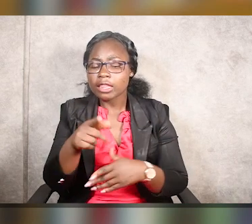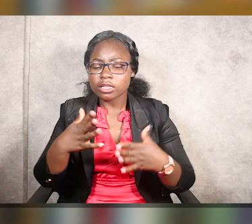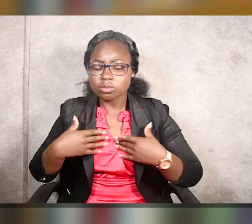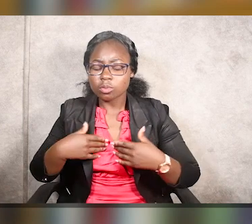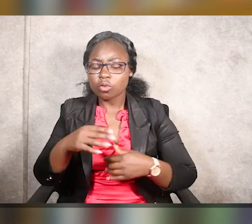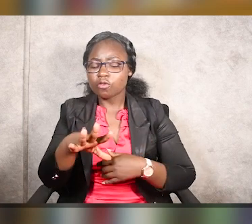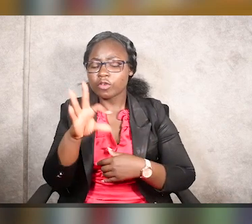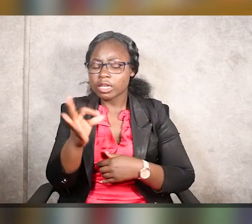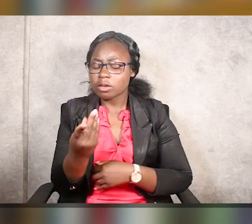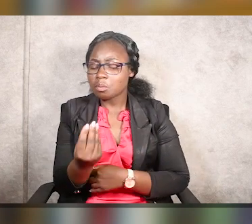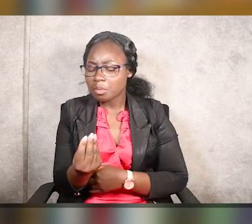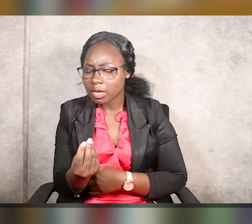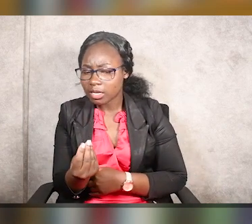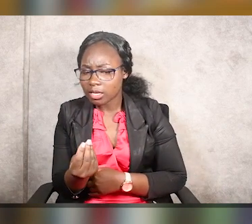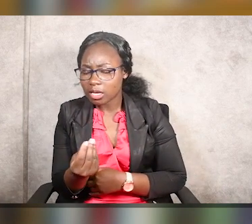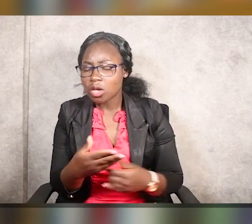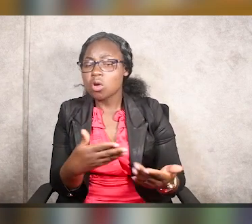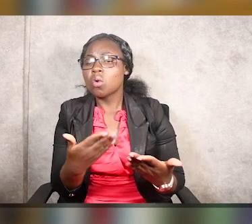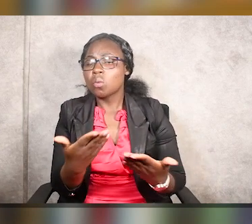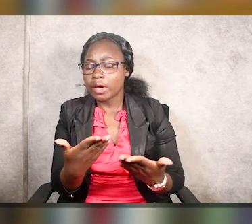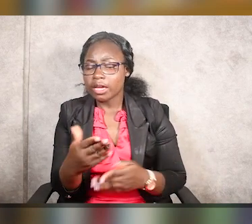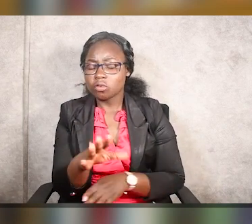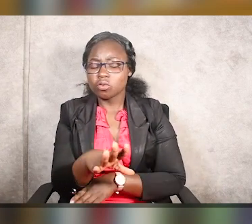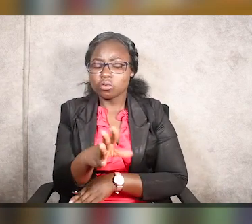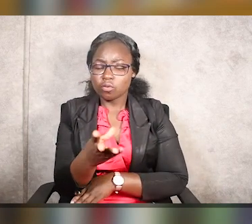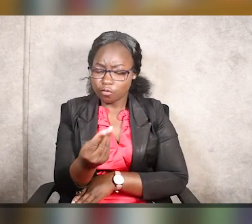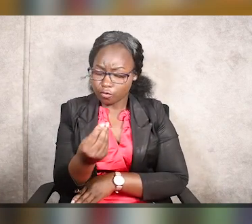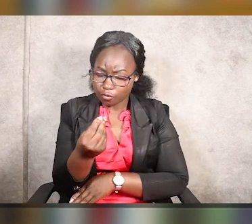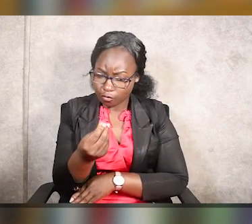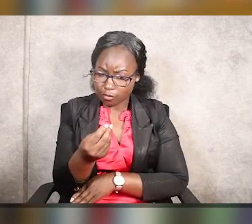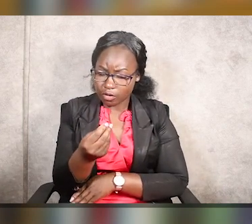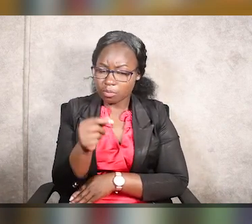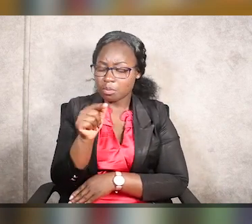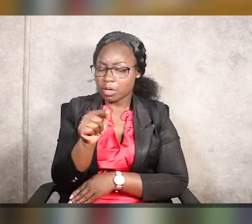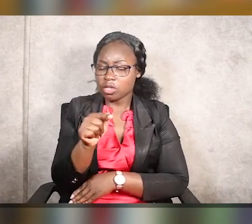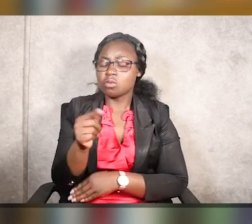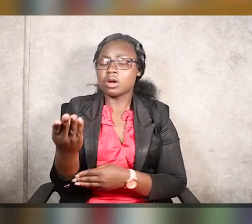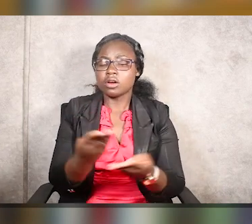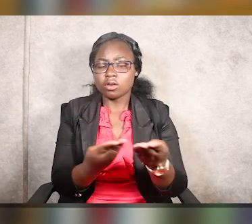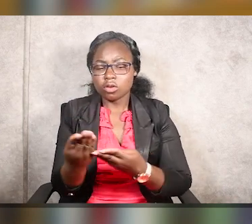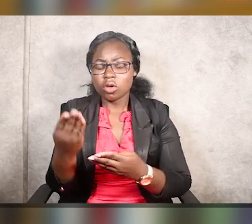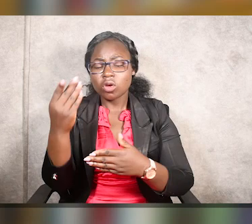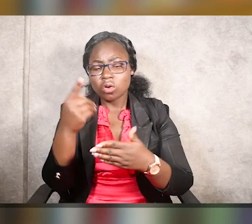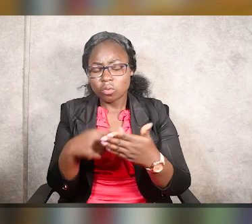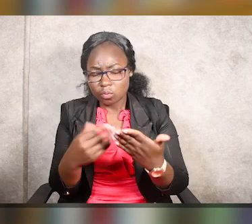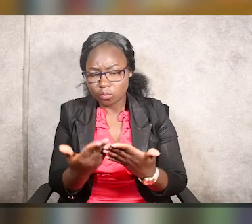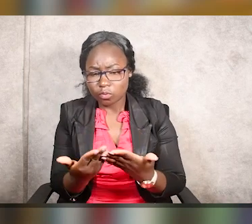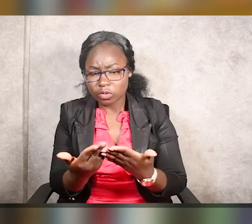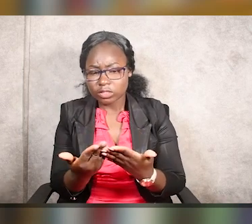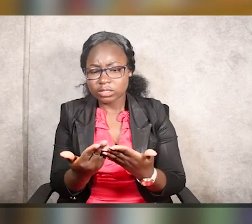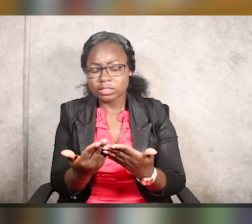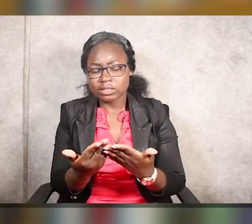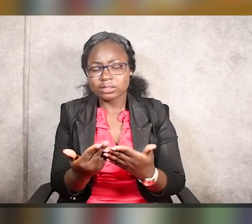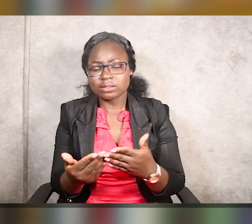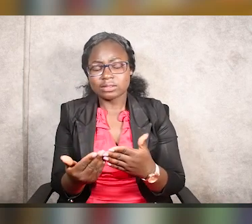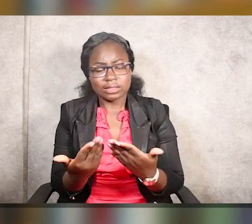money? Where do you get money as a business or as a person or as a